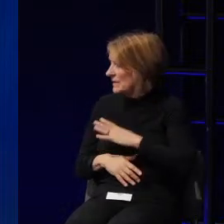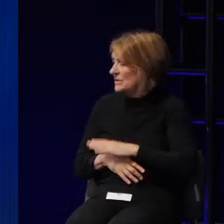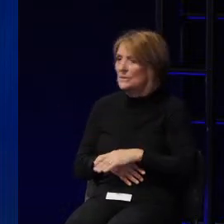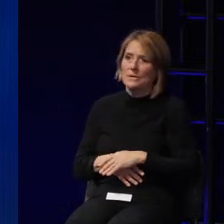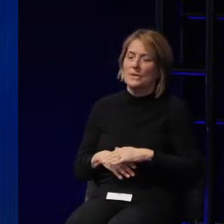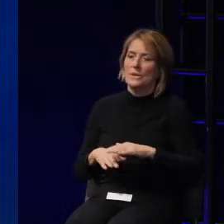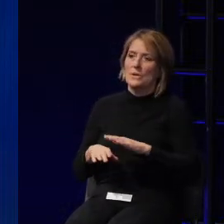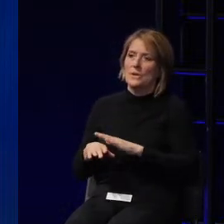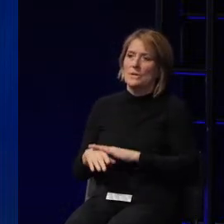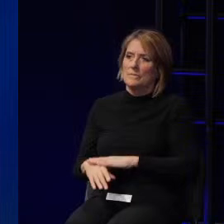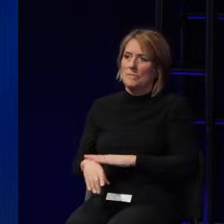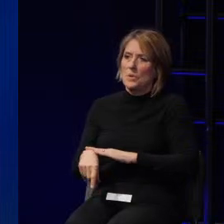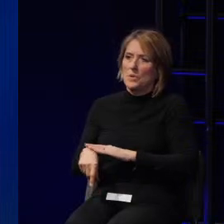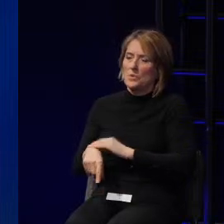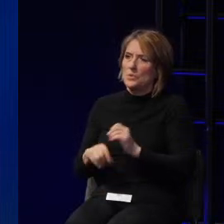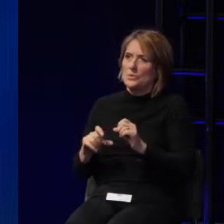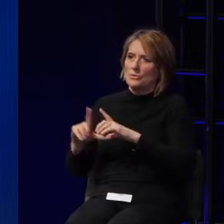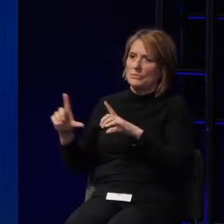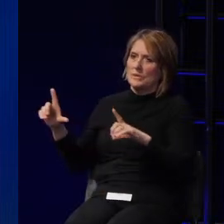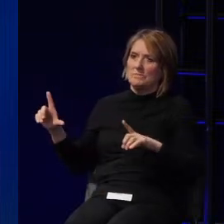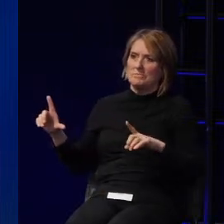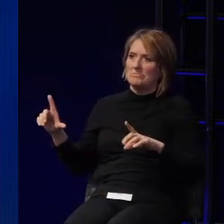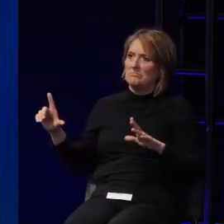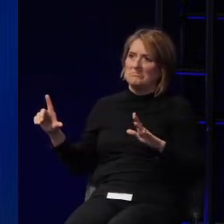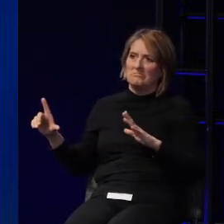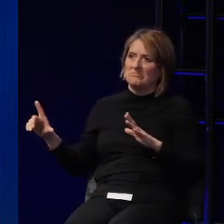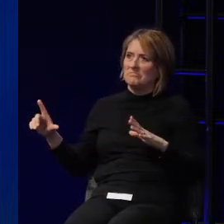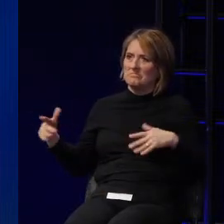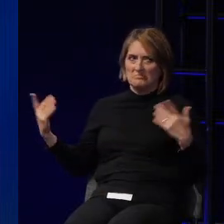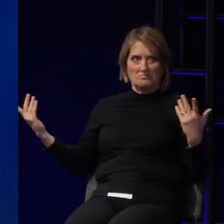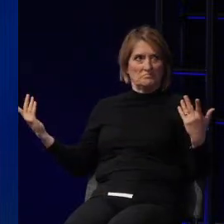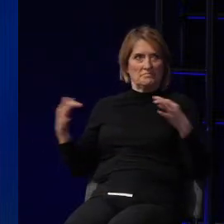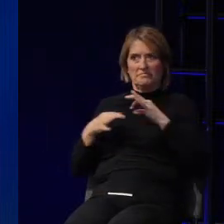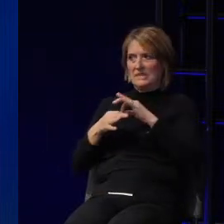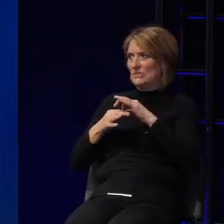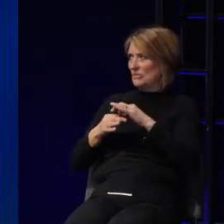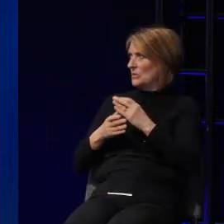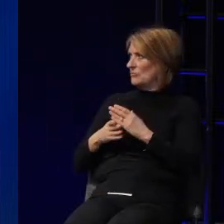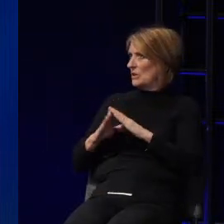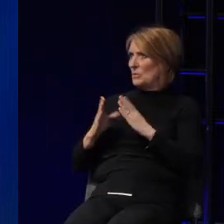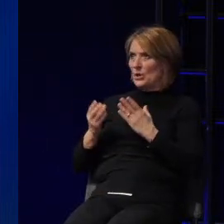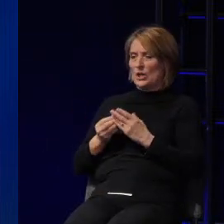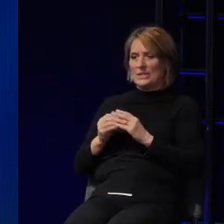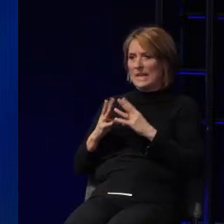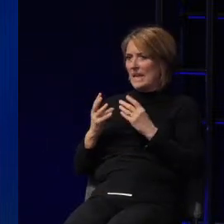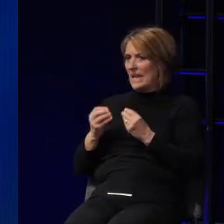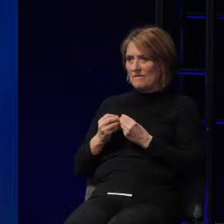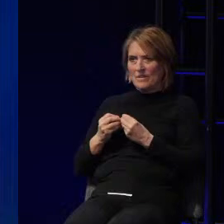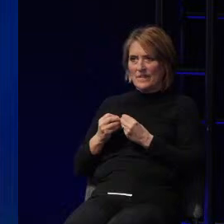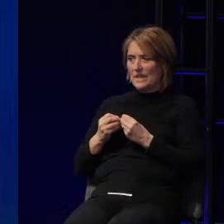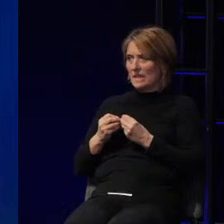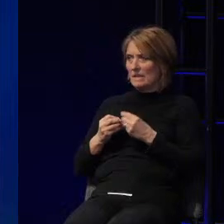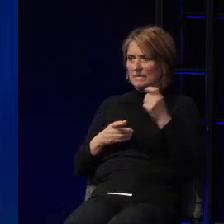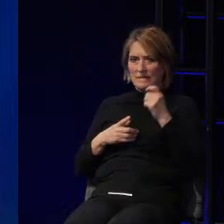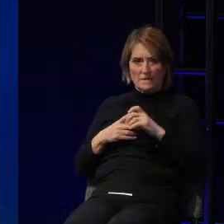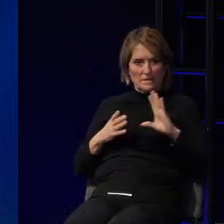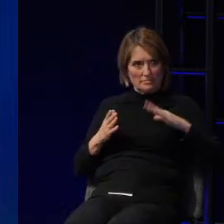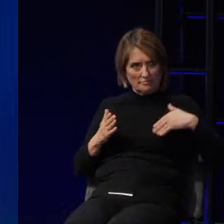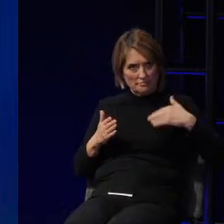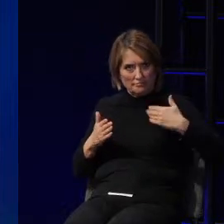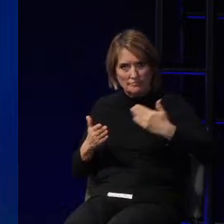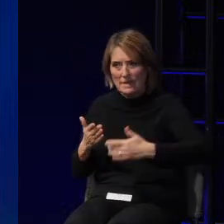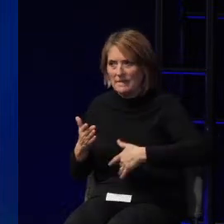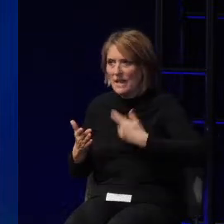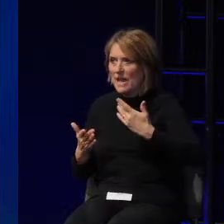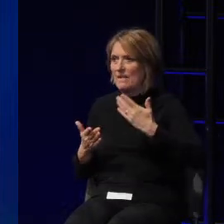screen. There's no interaction with the real world. Everything that you have done for the whole of your life